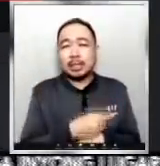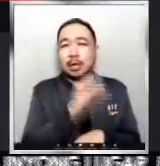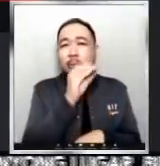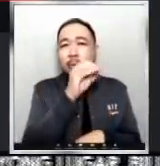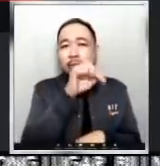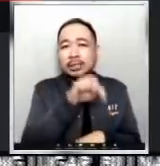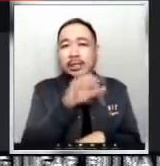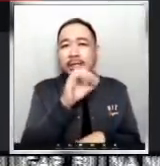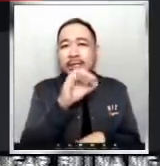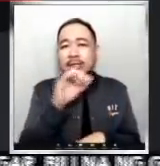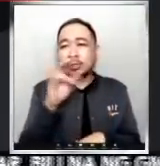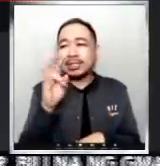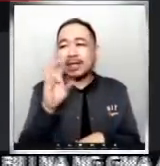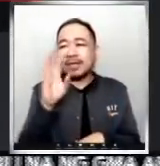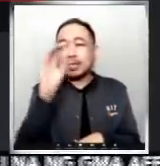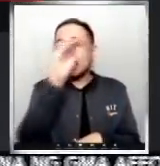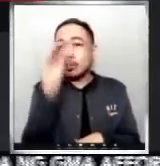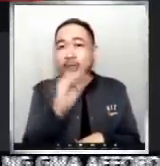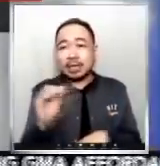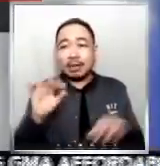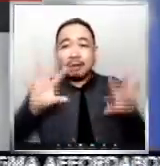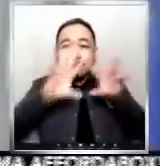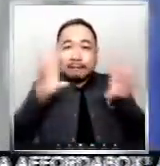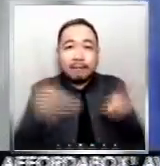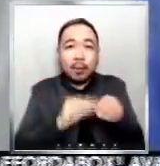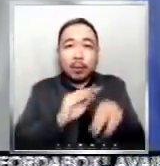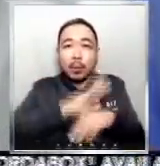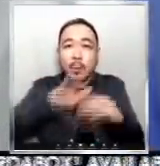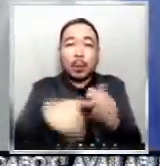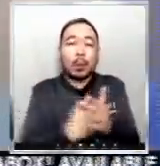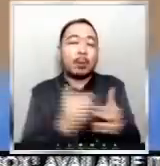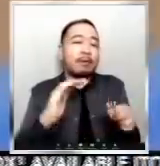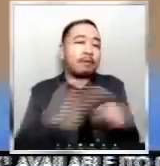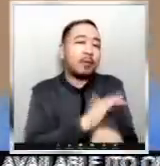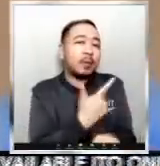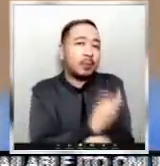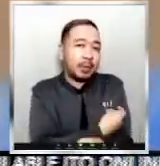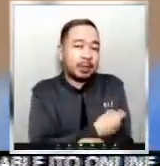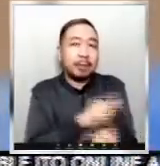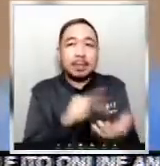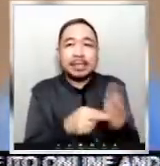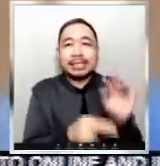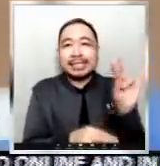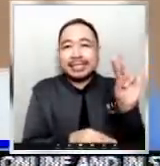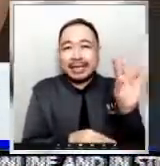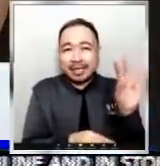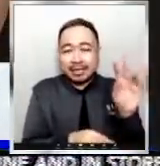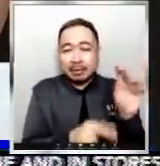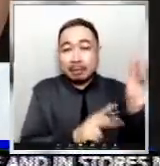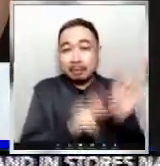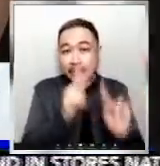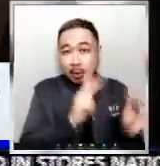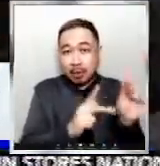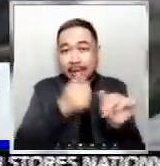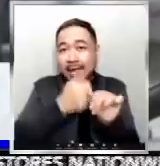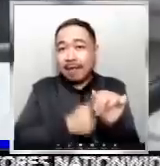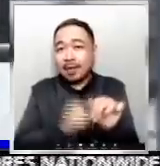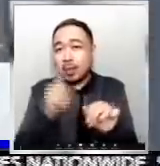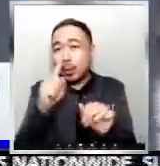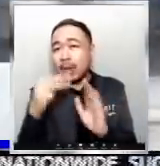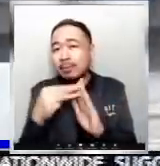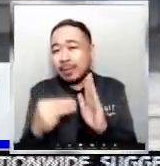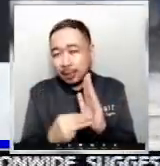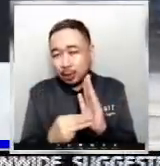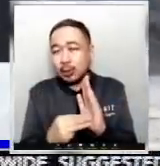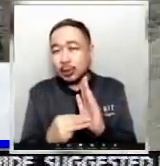0.0017% ito ng kabuuang fully vaccinated individuals o 17 sa kada 1,000,000 bakunado. 5 sa kanila ang namatay. Lahat